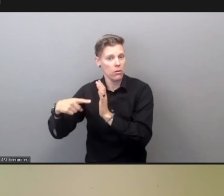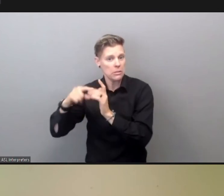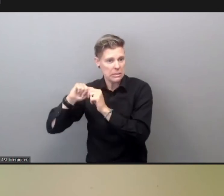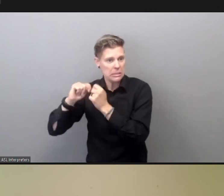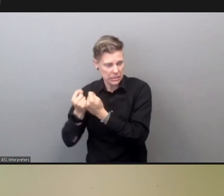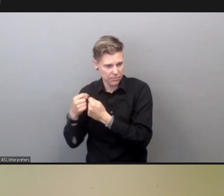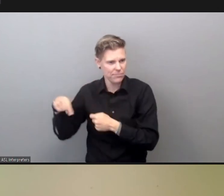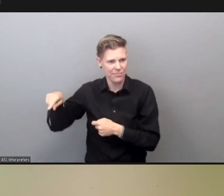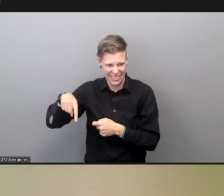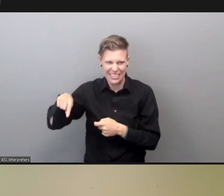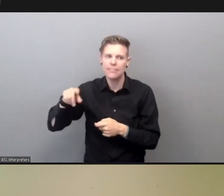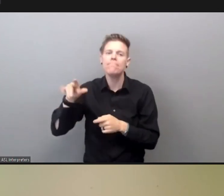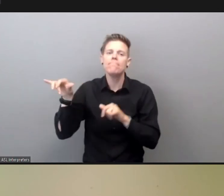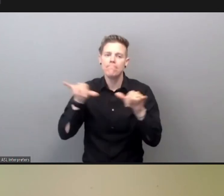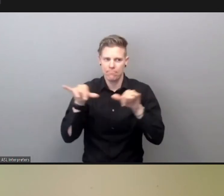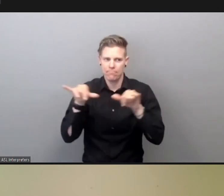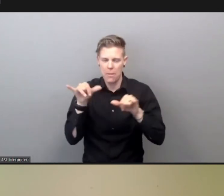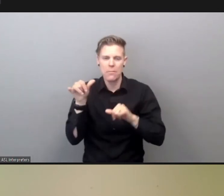really incredibly smart